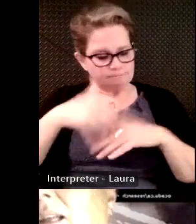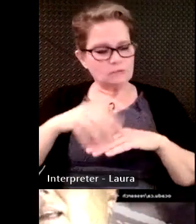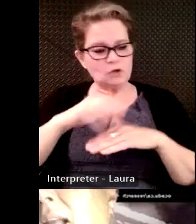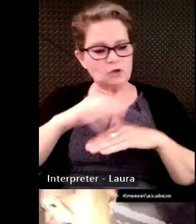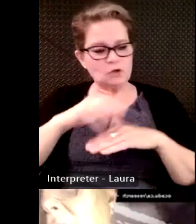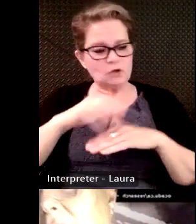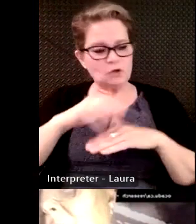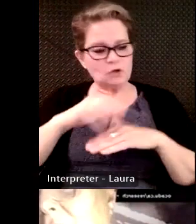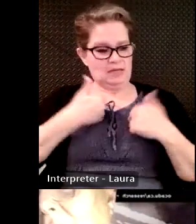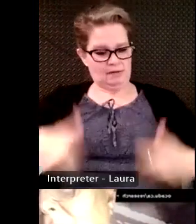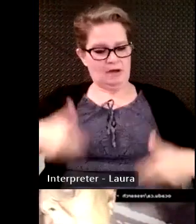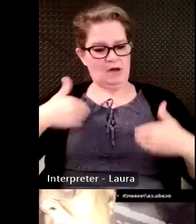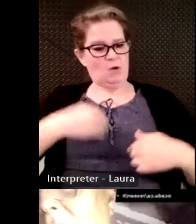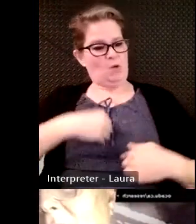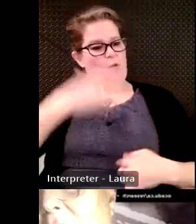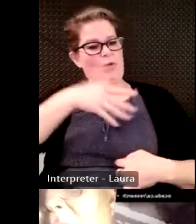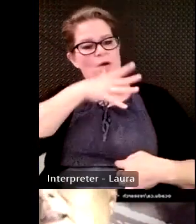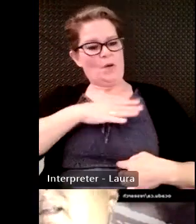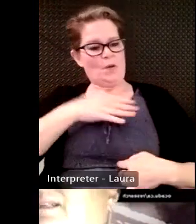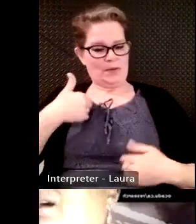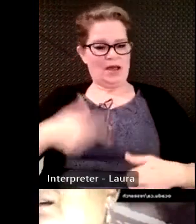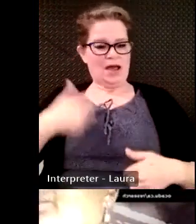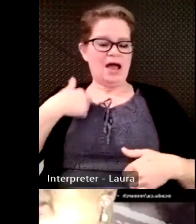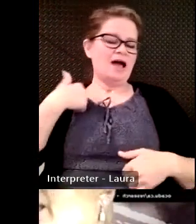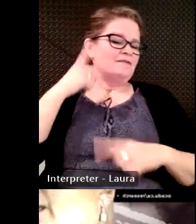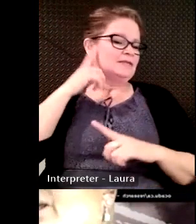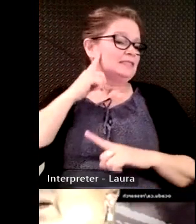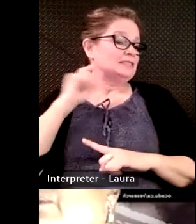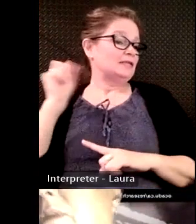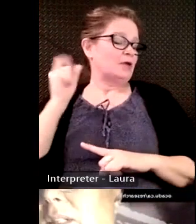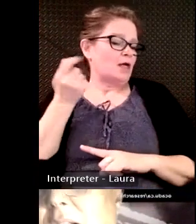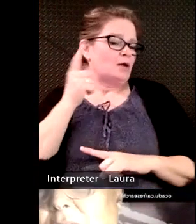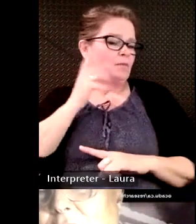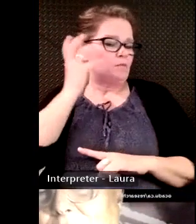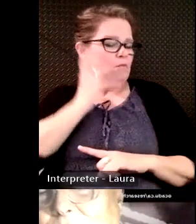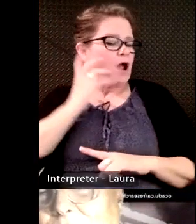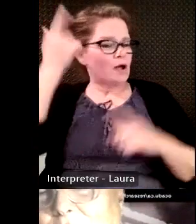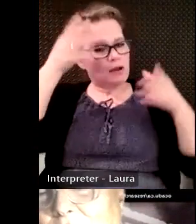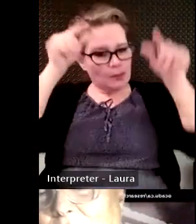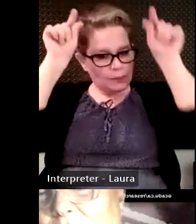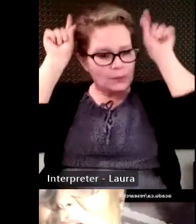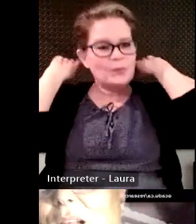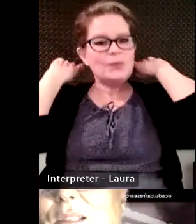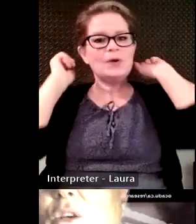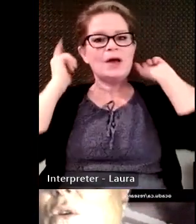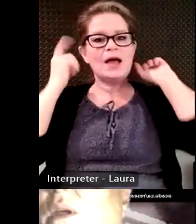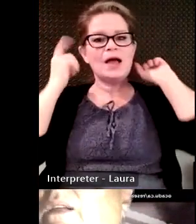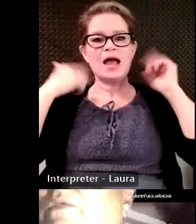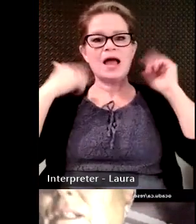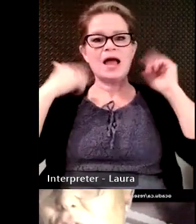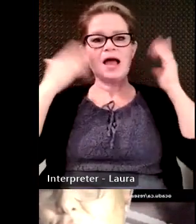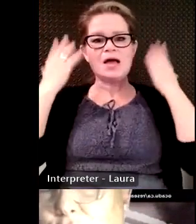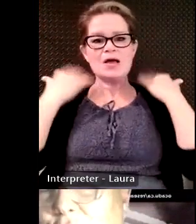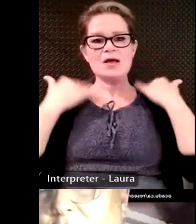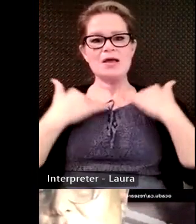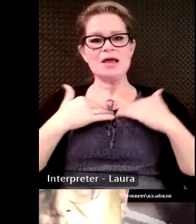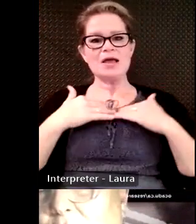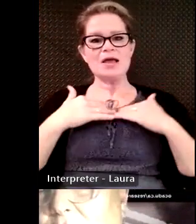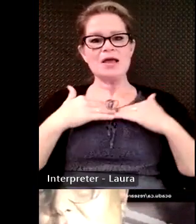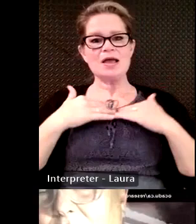cut, cat's eye glasses, and an at times irreverent air. So Creative